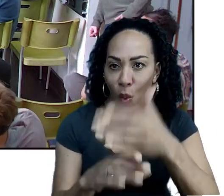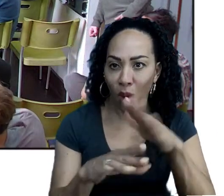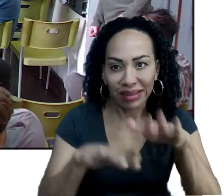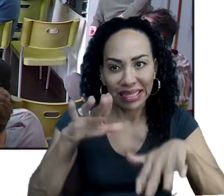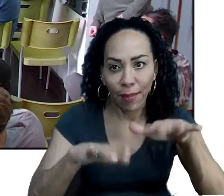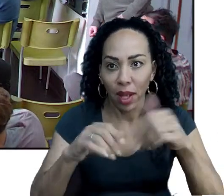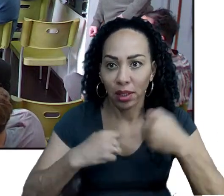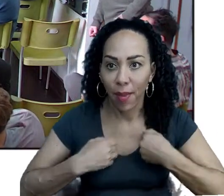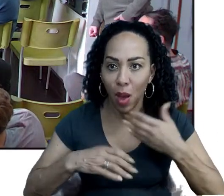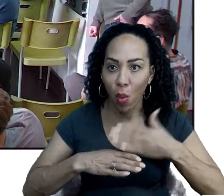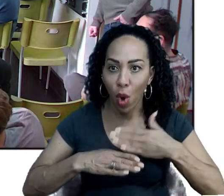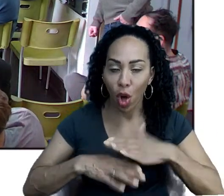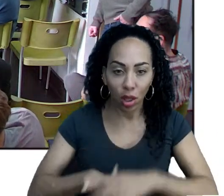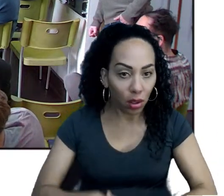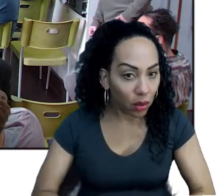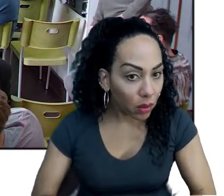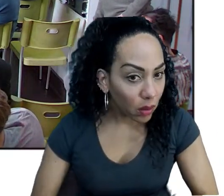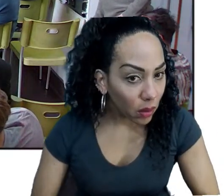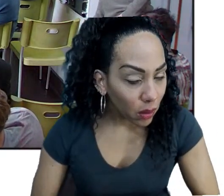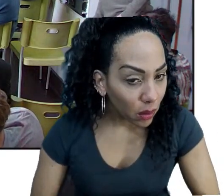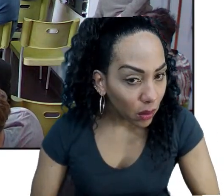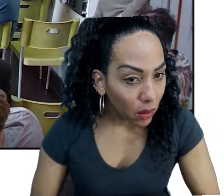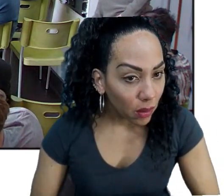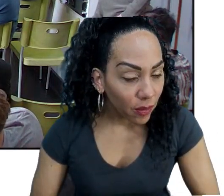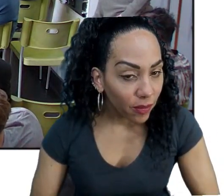had any issues or